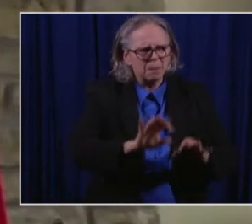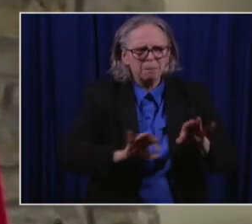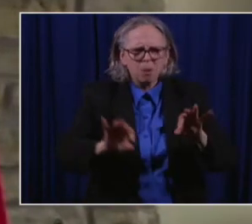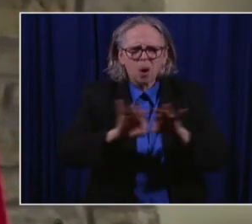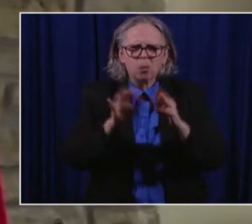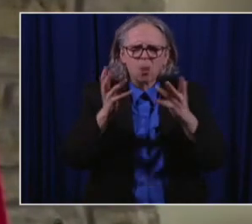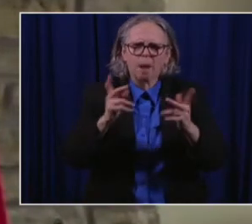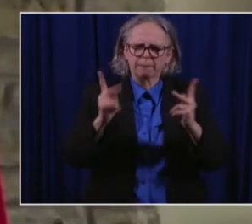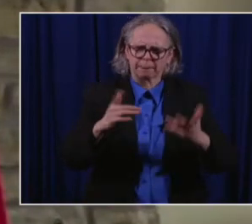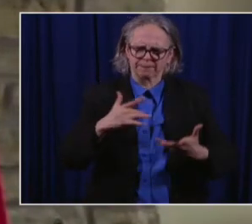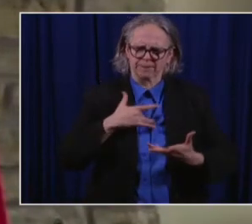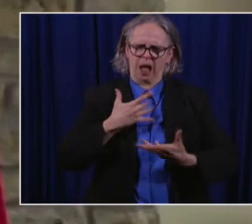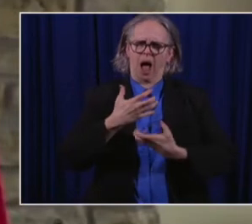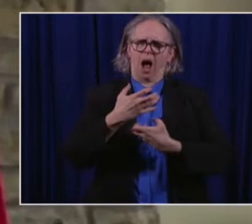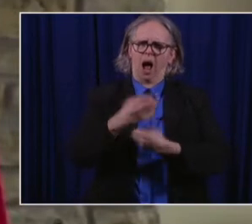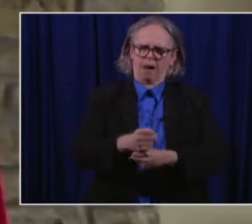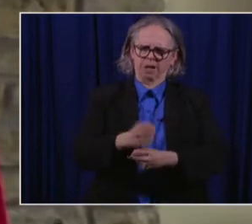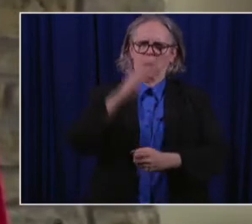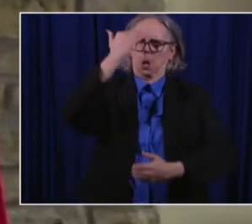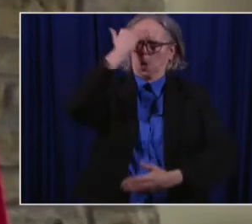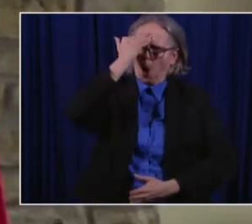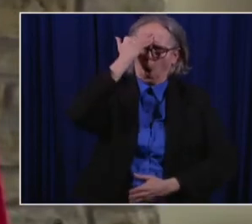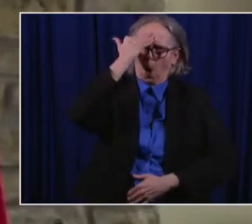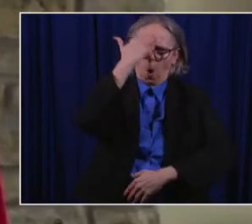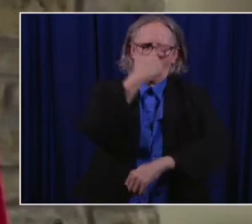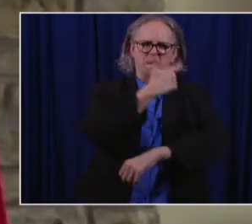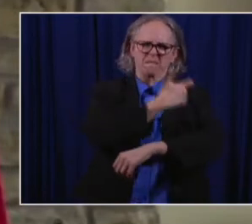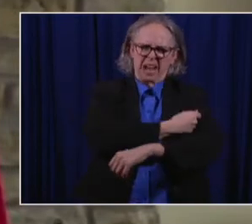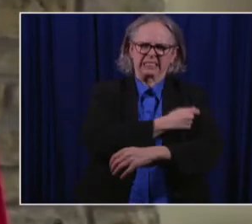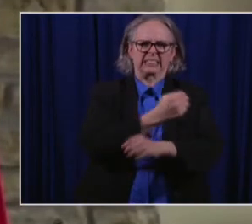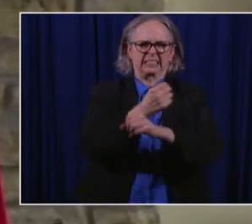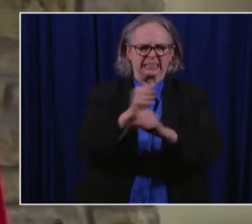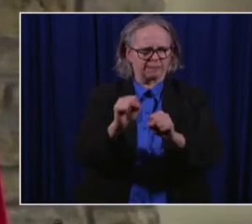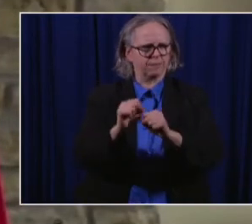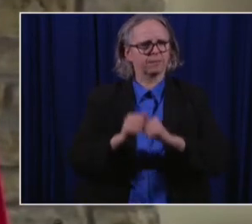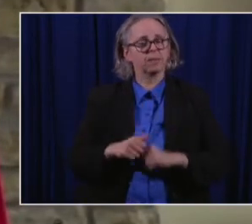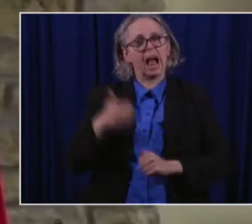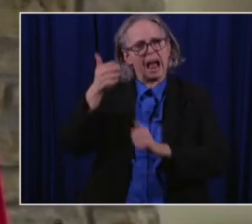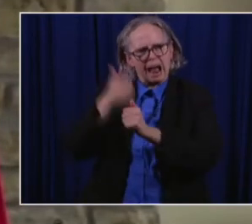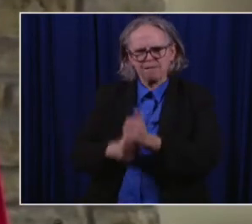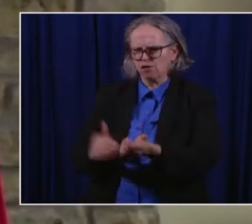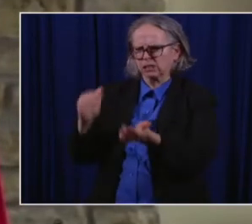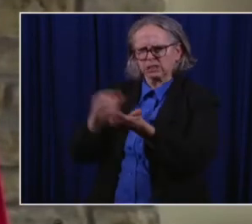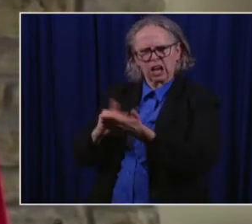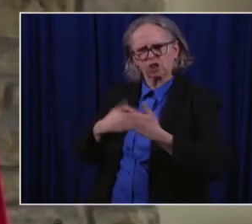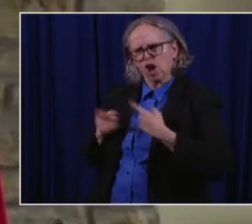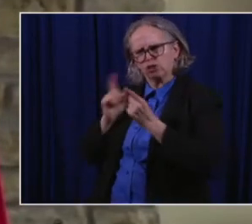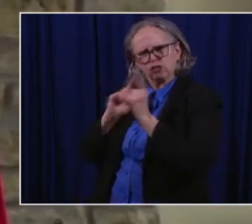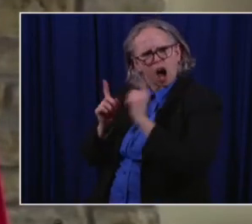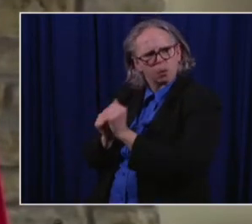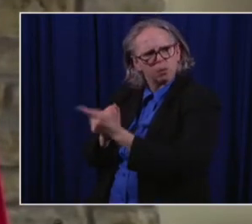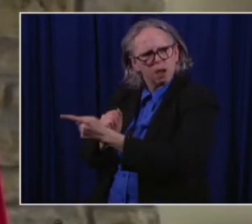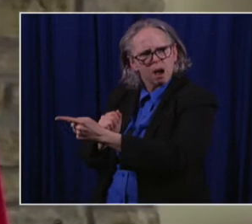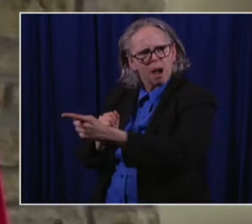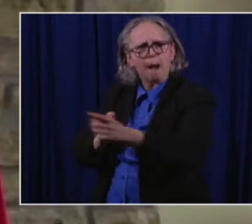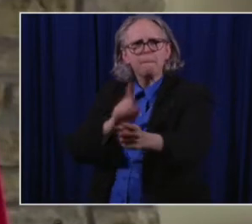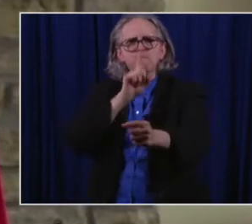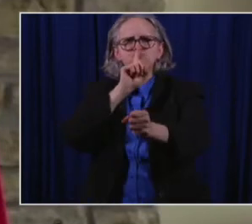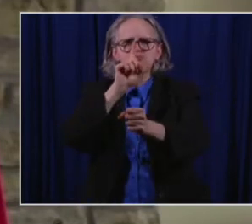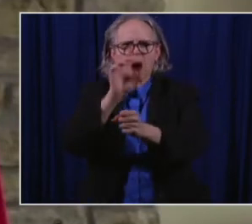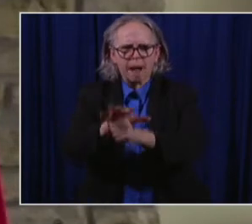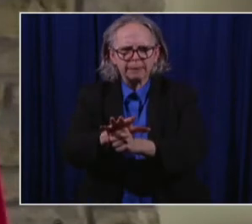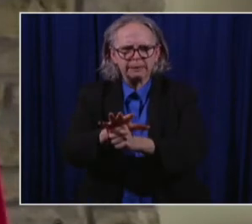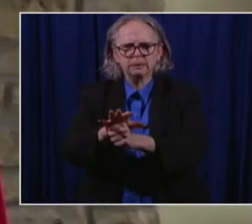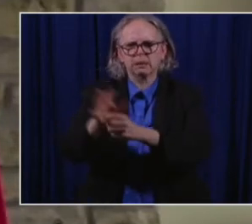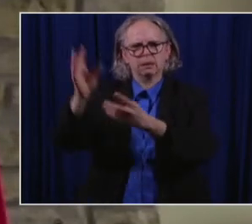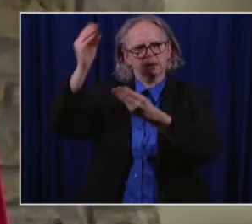every step, I have been assured by every doctor I've talked to who's following this and who understands it, is that every single